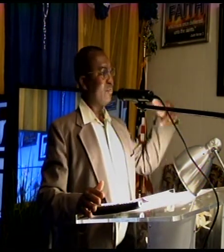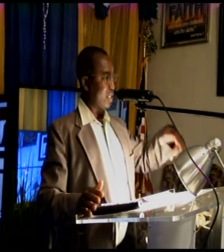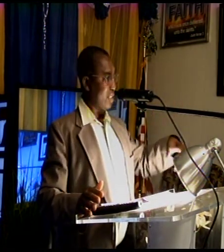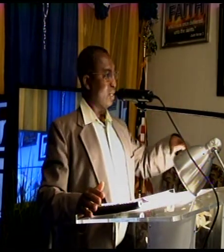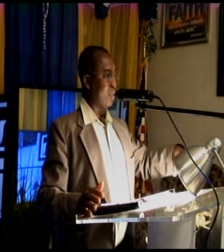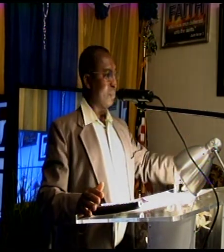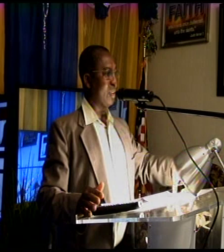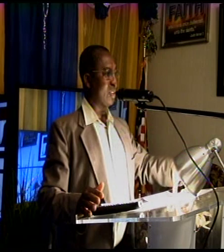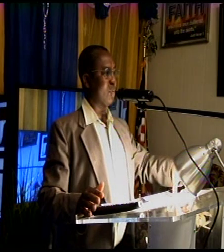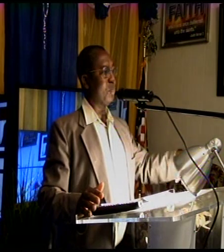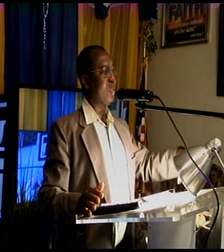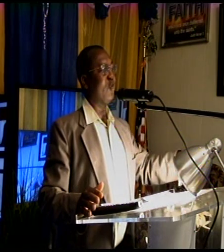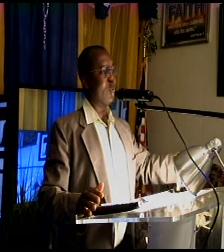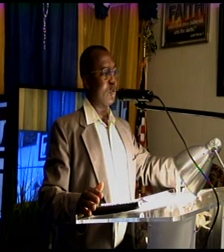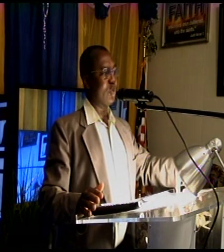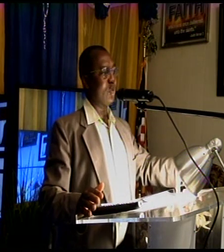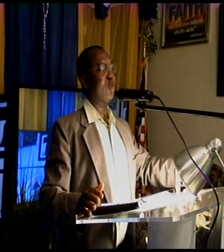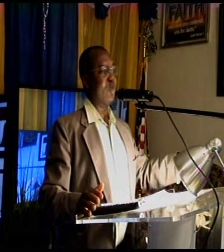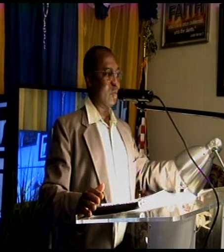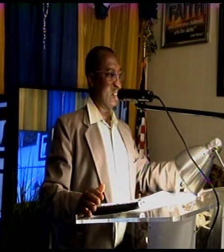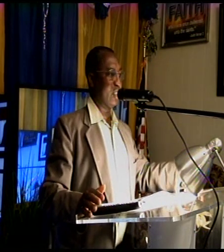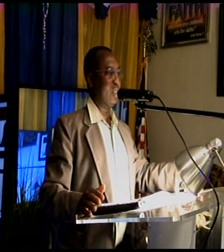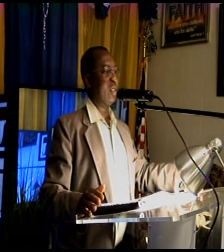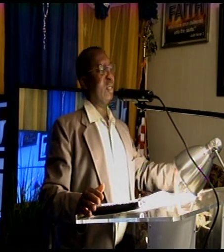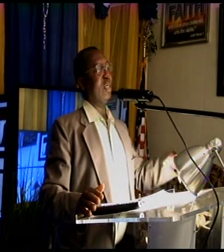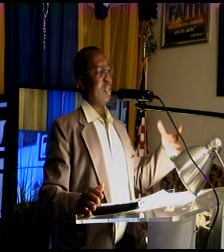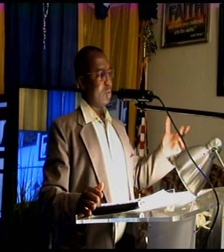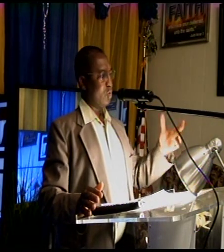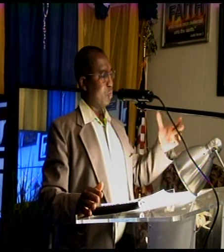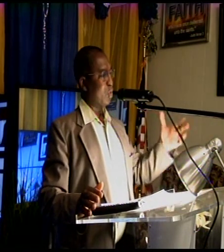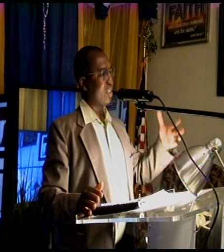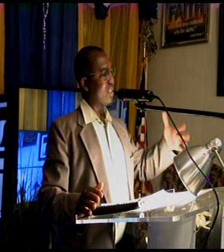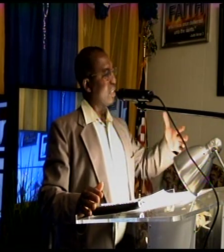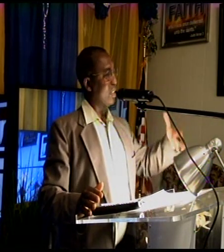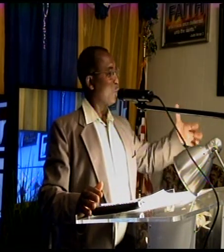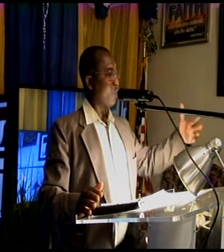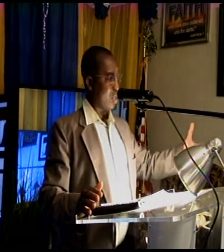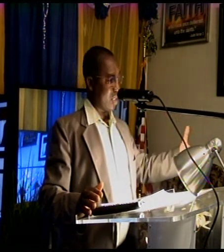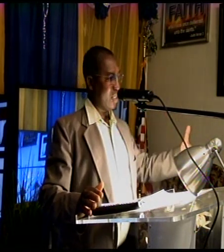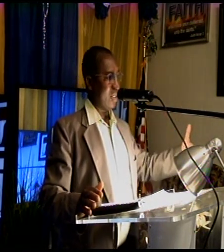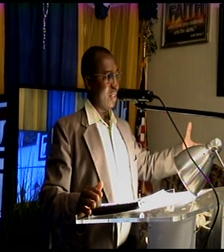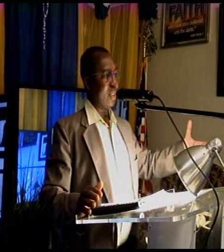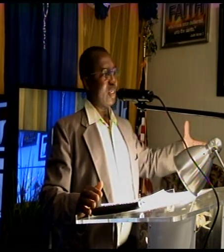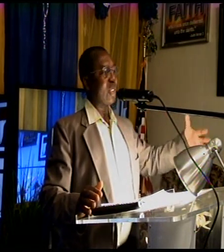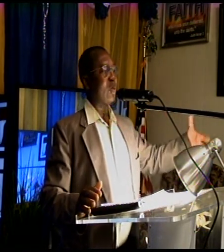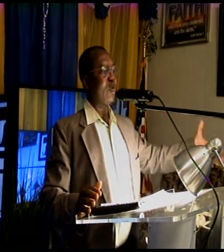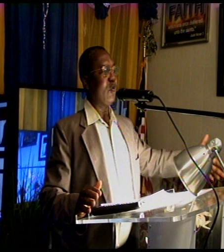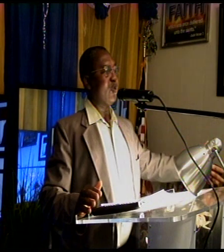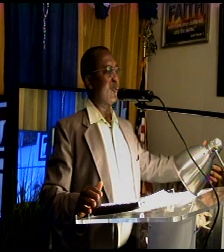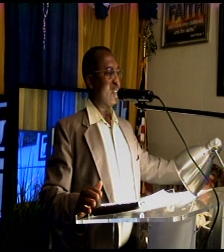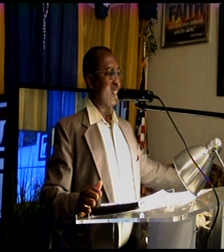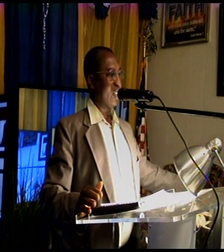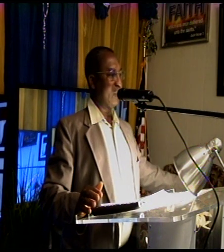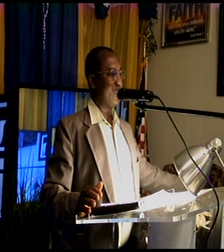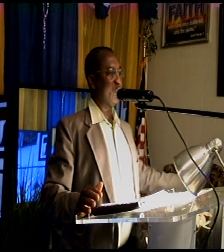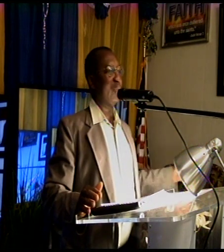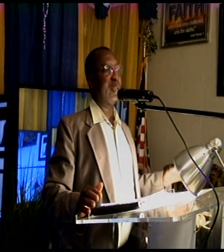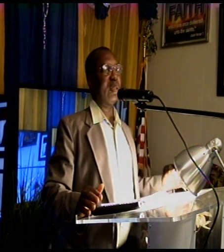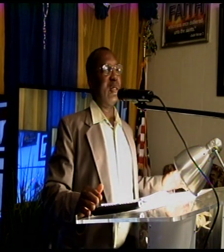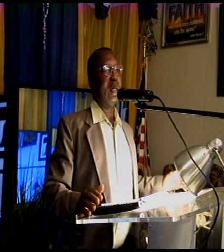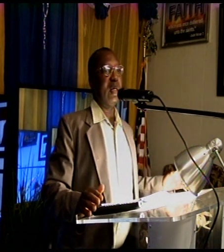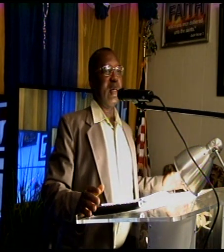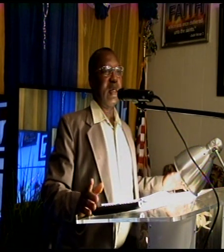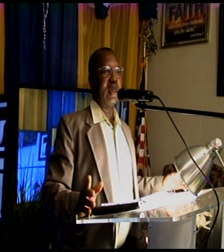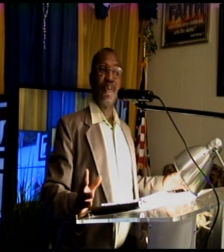has invited another person to be with us on Sunday. So, but he said he's working. That's why we will not see him